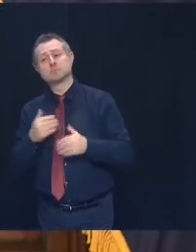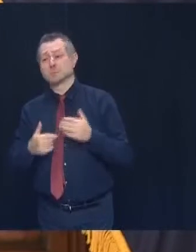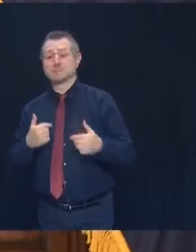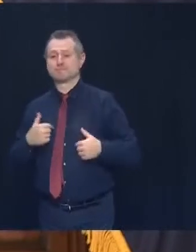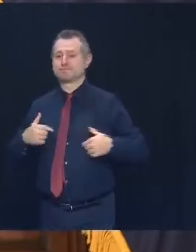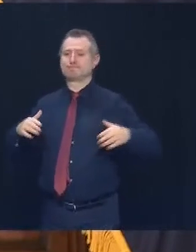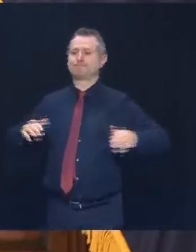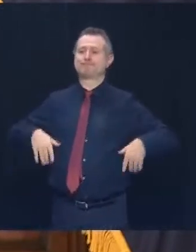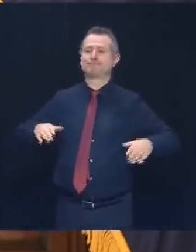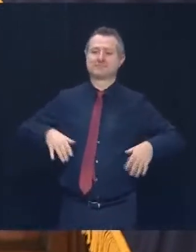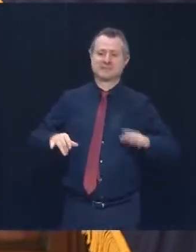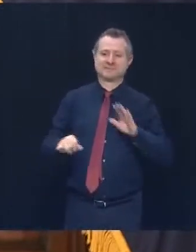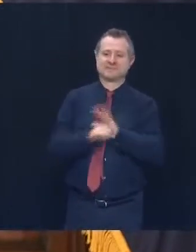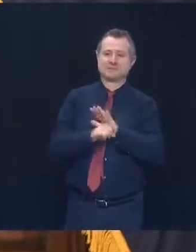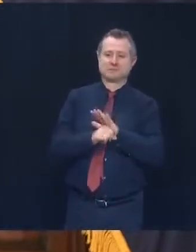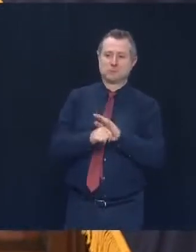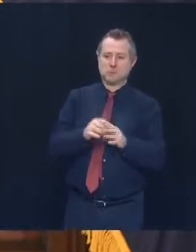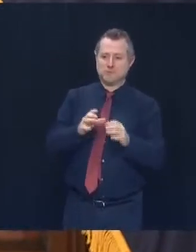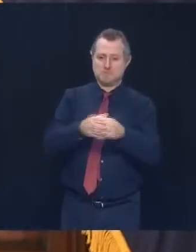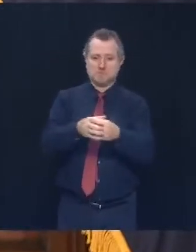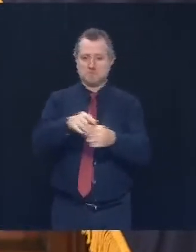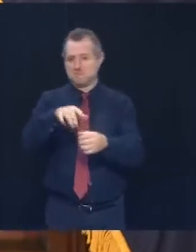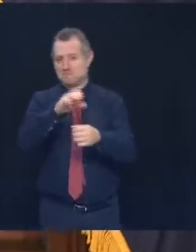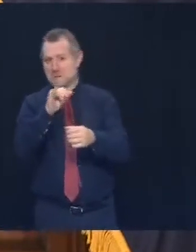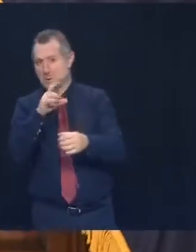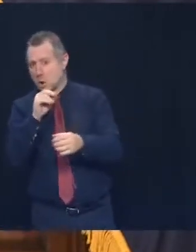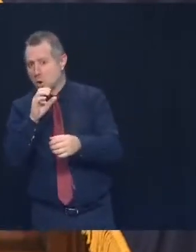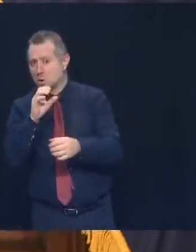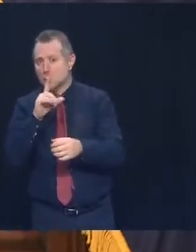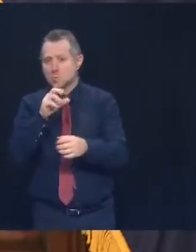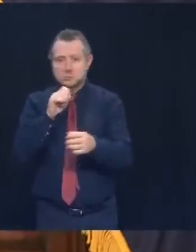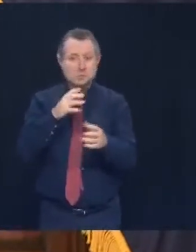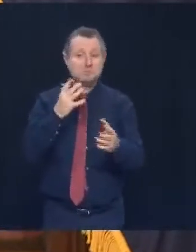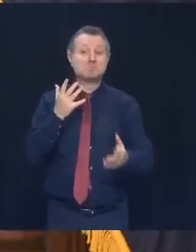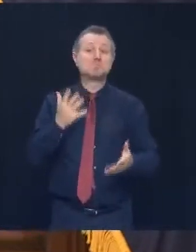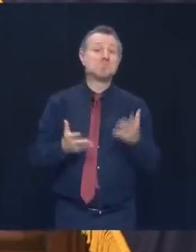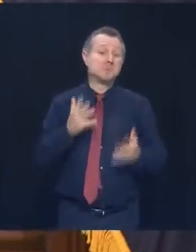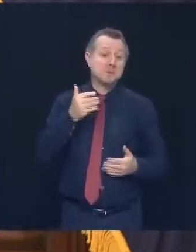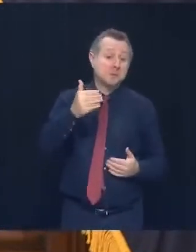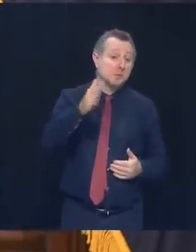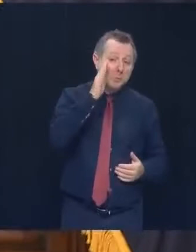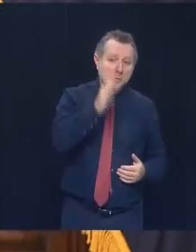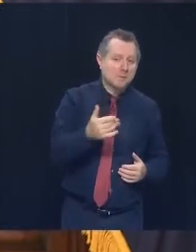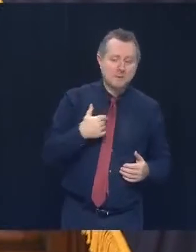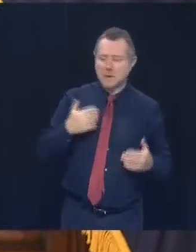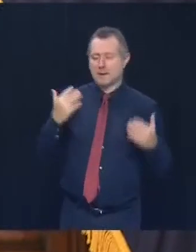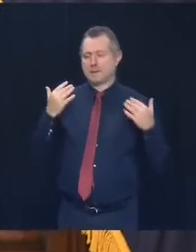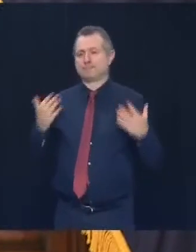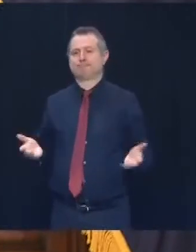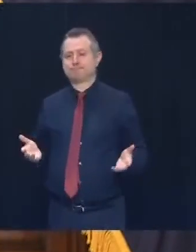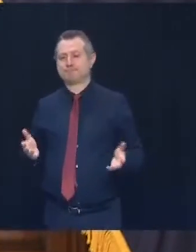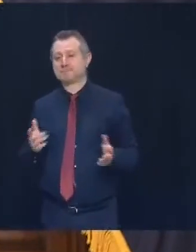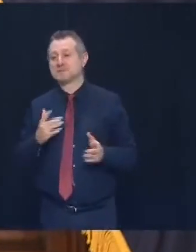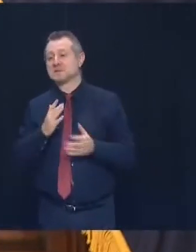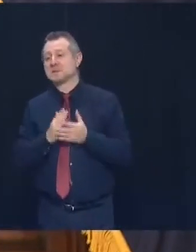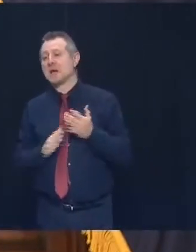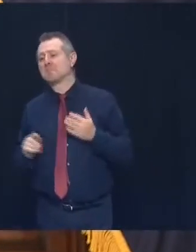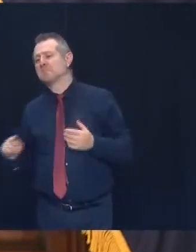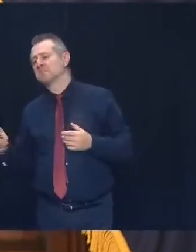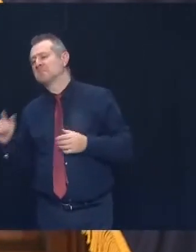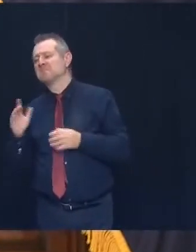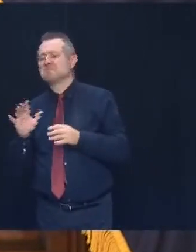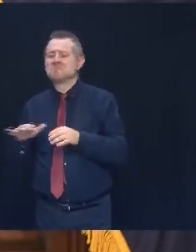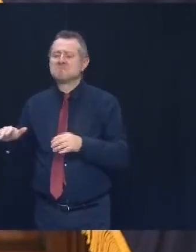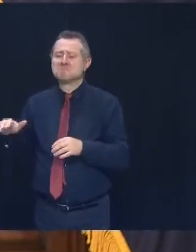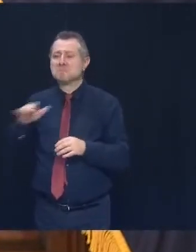microclusters. And we may, but we have not yet, except in some areas. And for the areas where